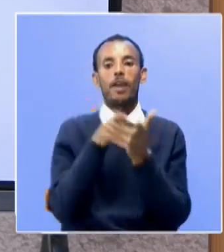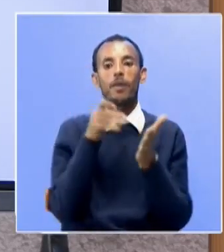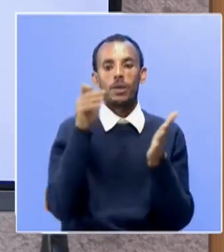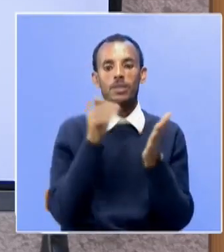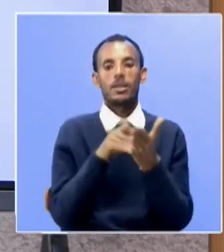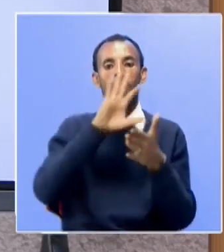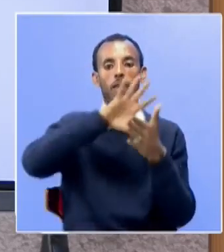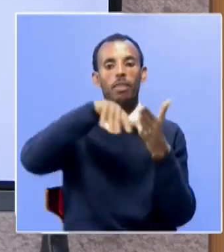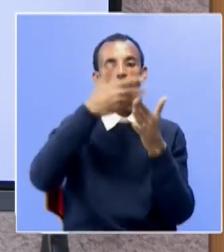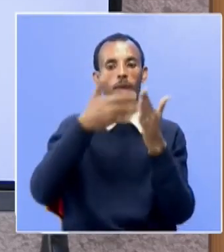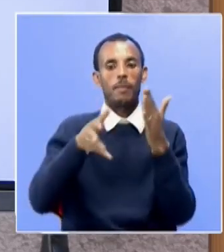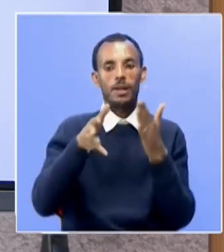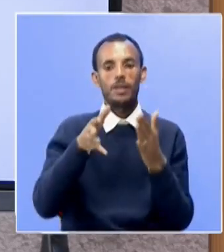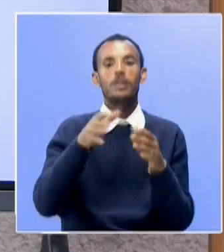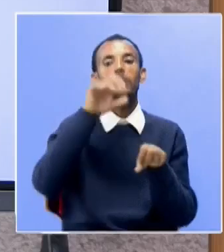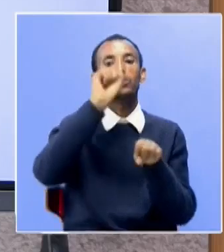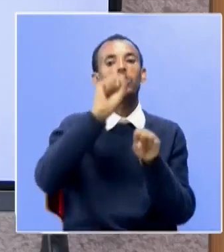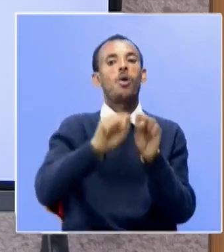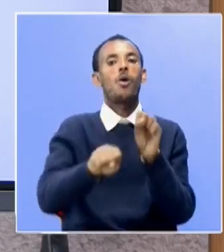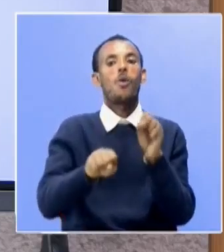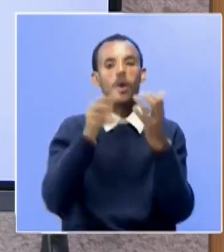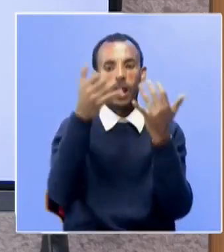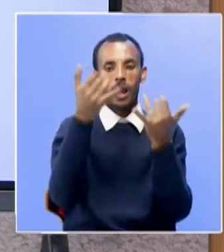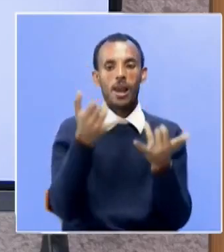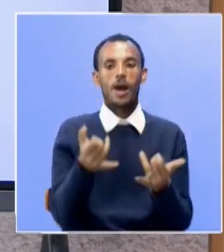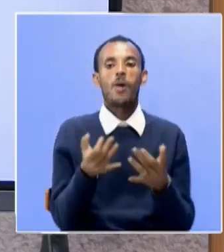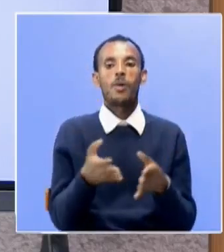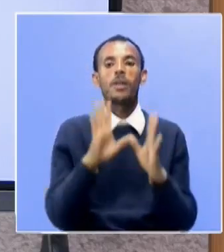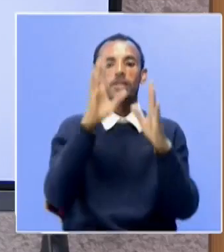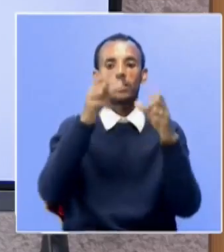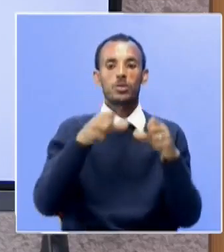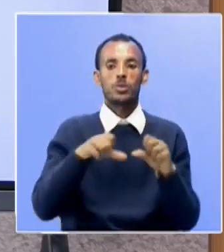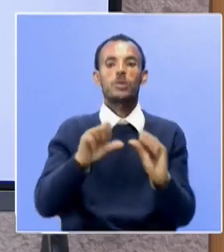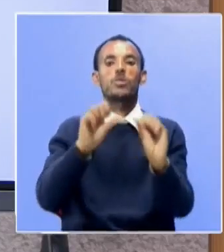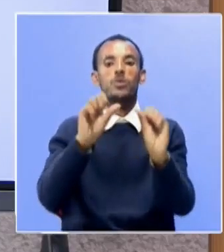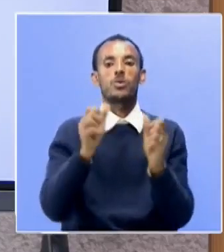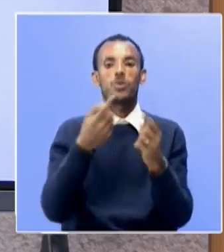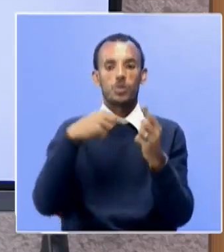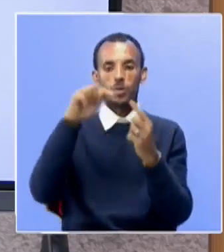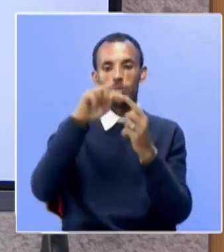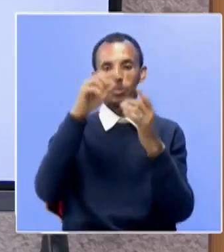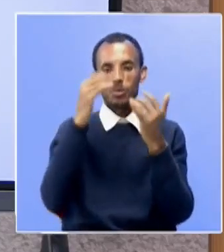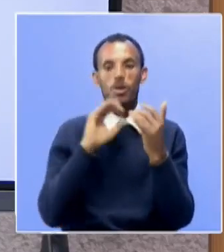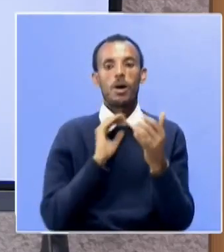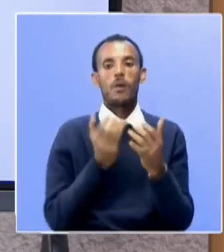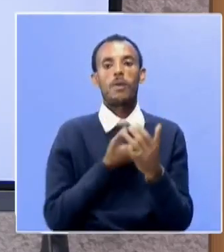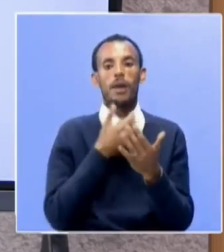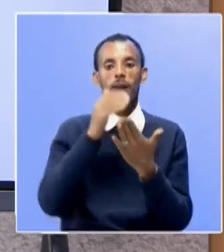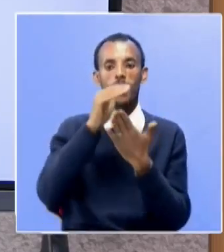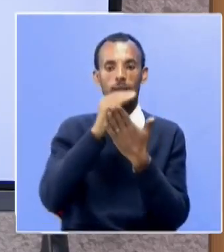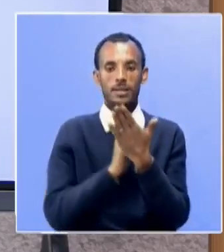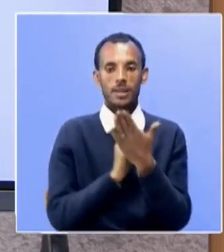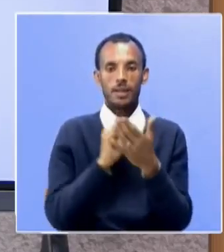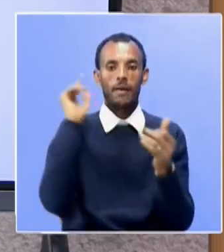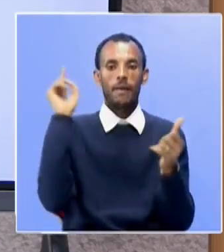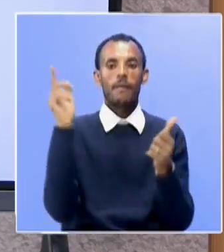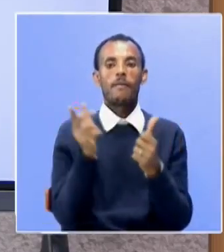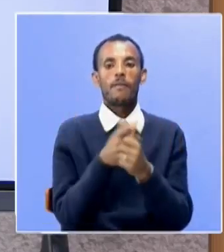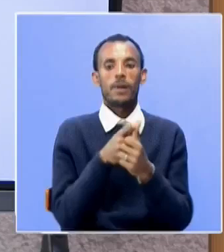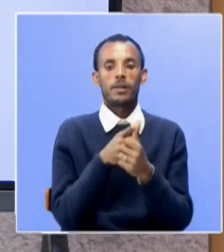table. So, now let's continue to the lesson. First,